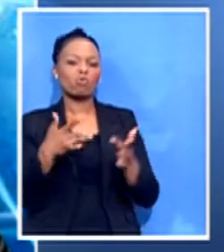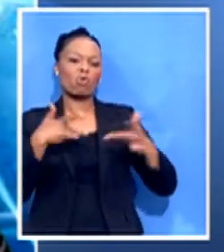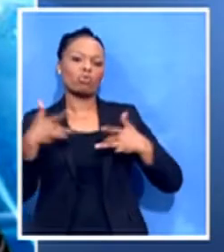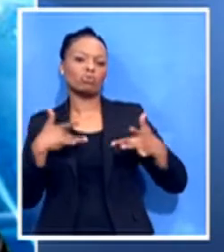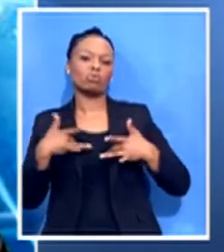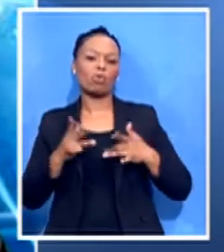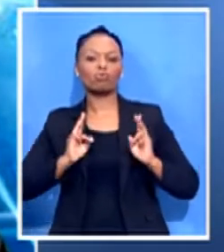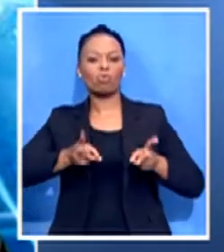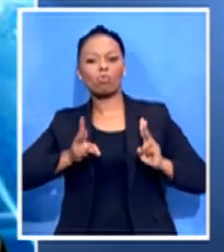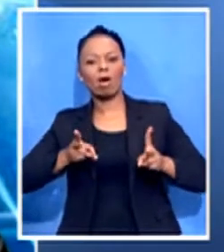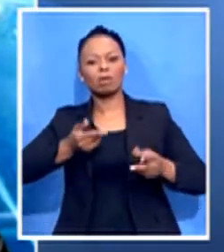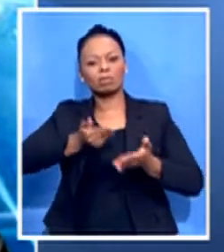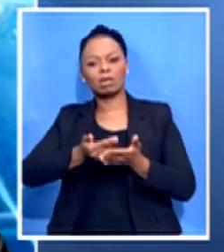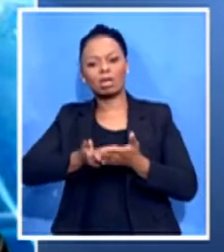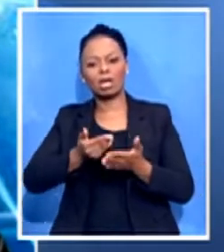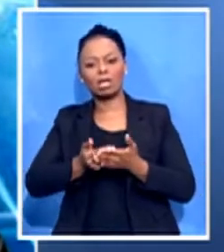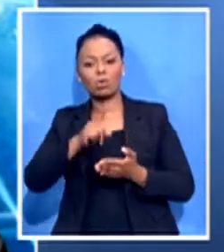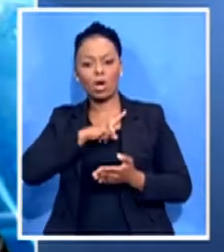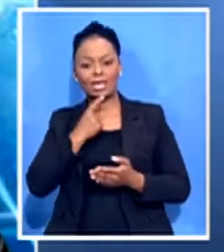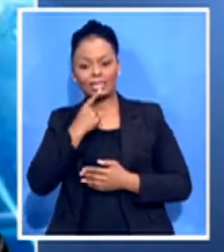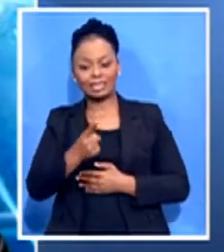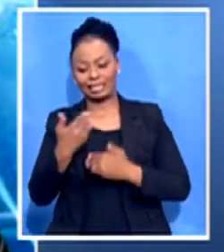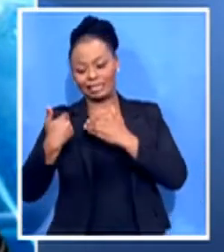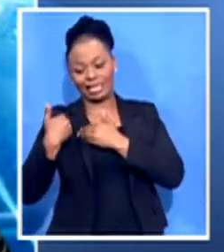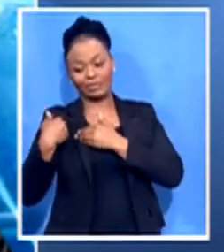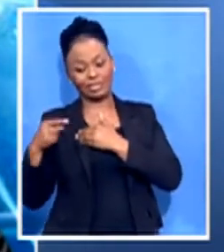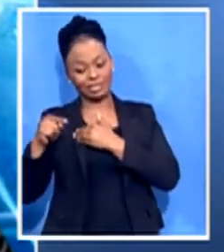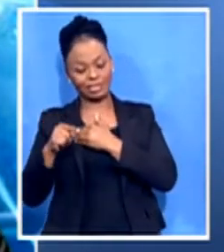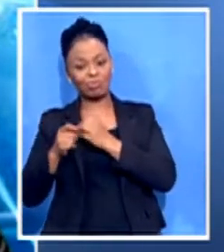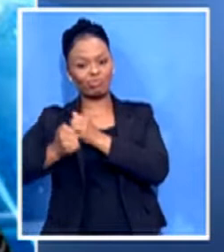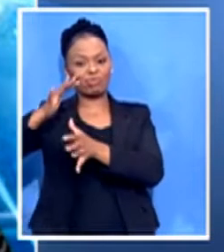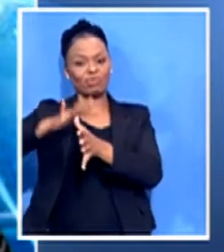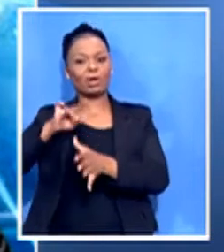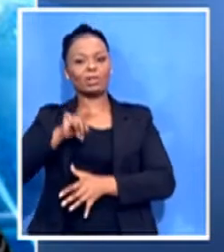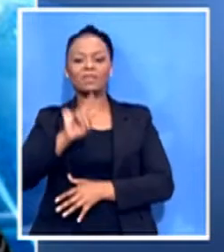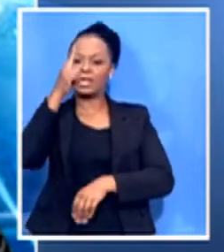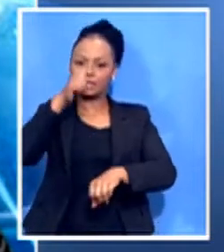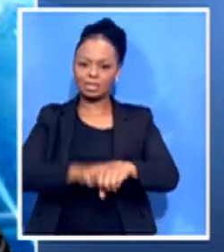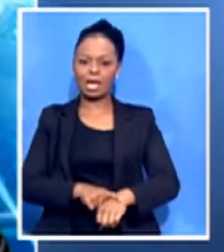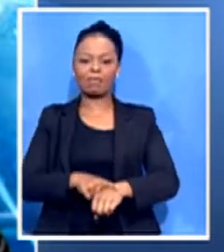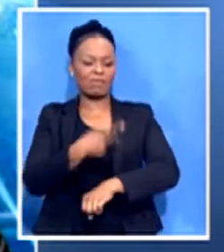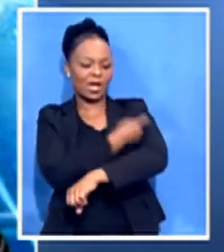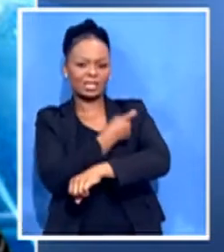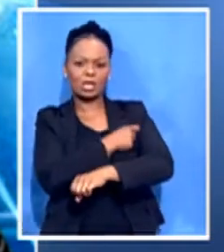issues, that this is the first time that a vaccine has taken such a short time to be